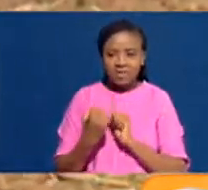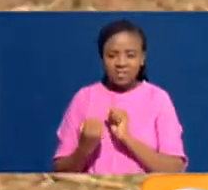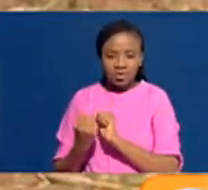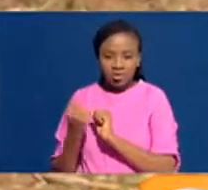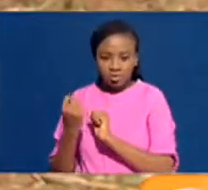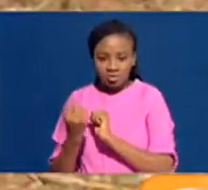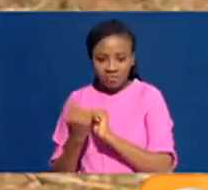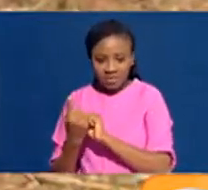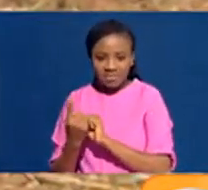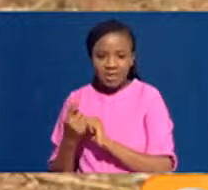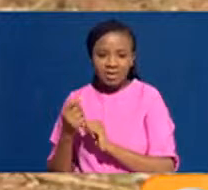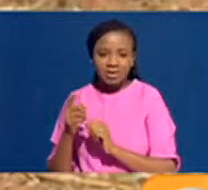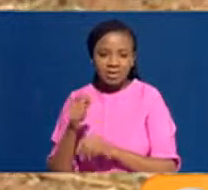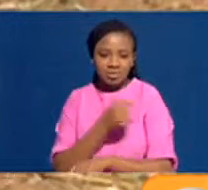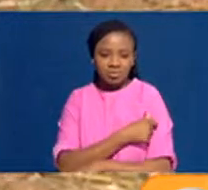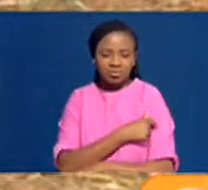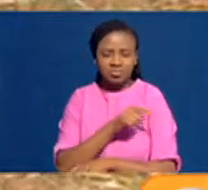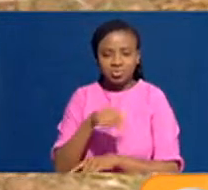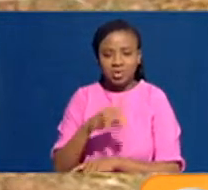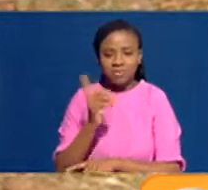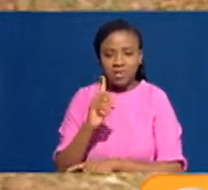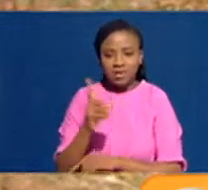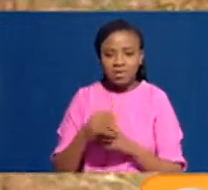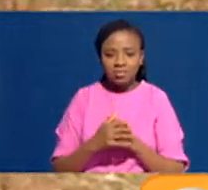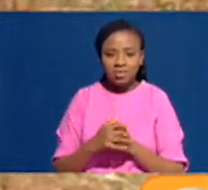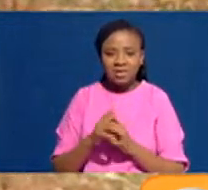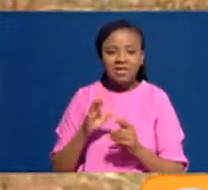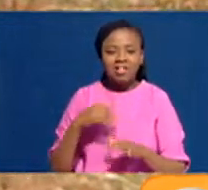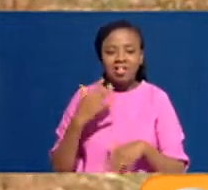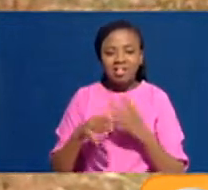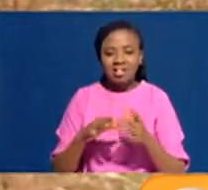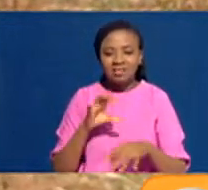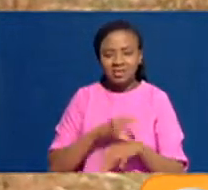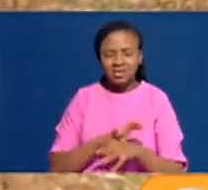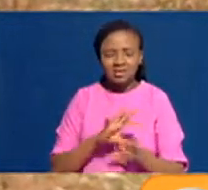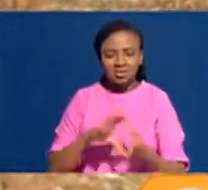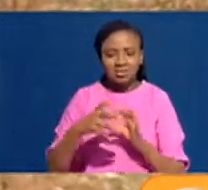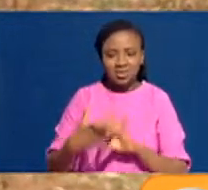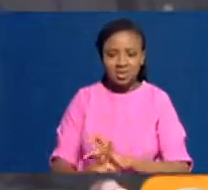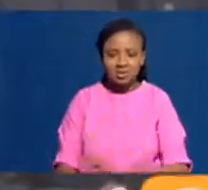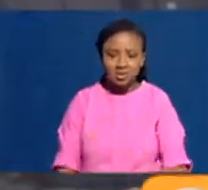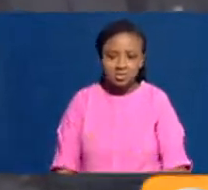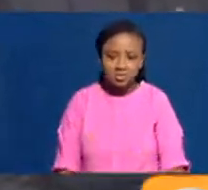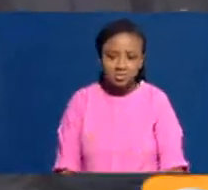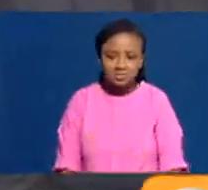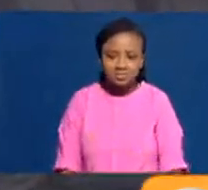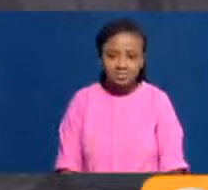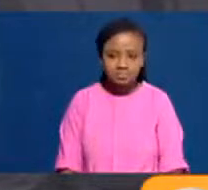hospital in Nairobi. She's said to have developed complications after birth.